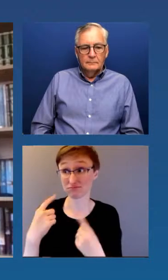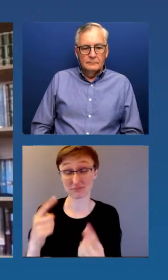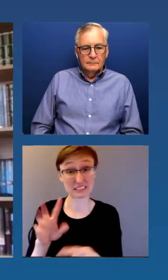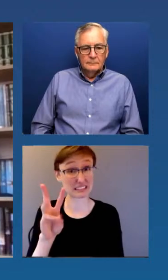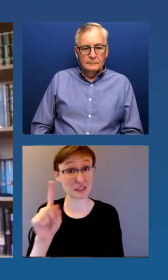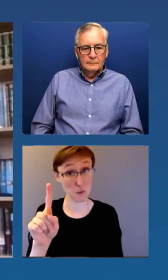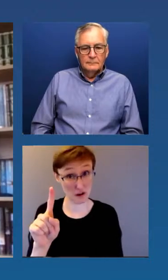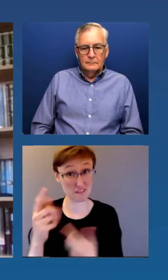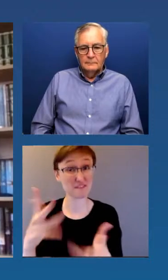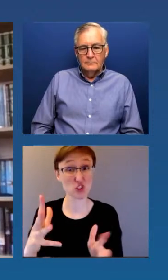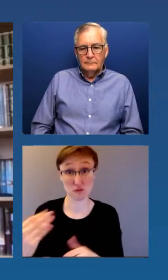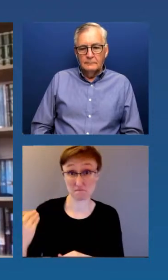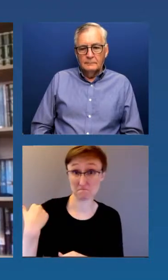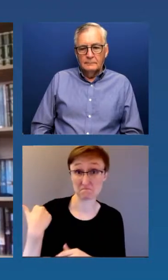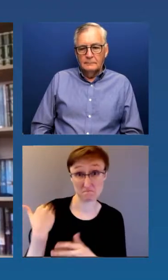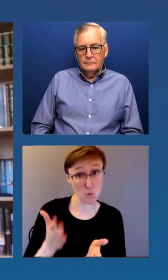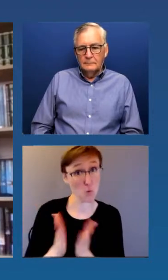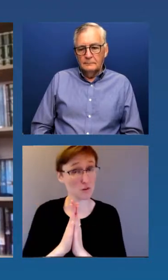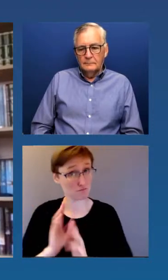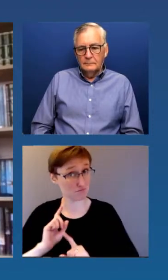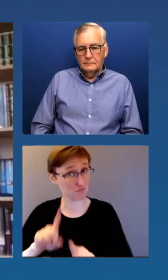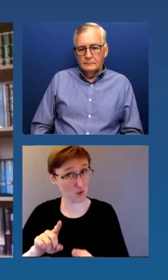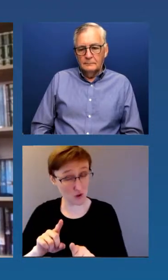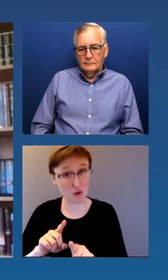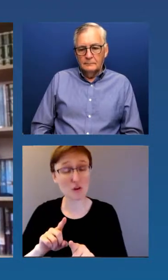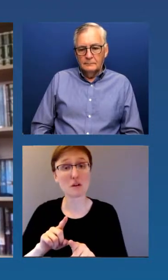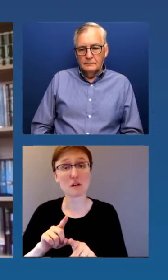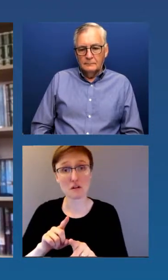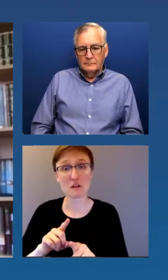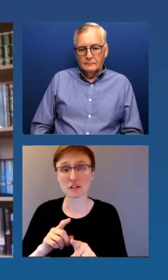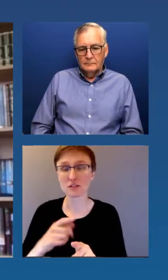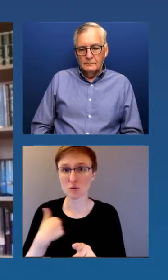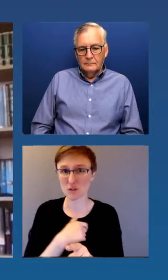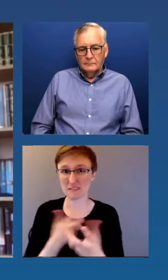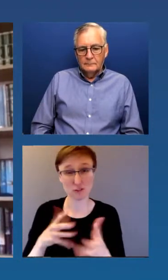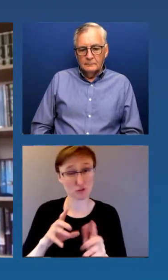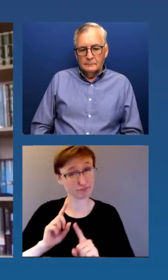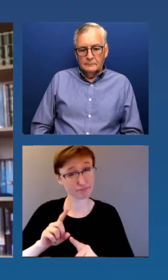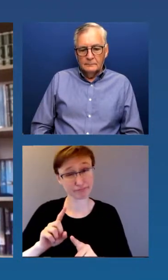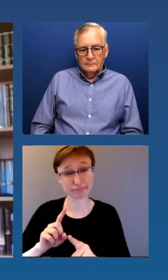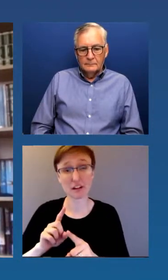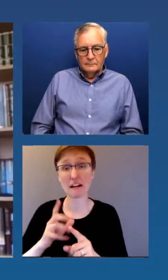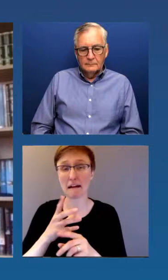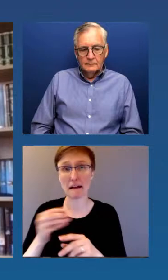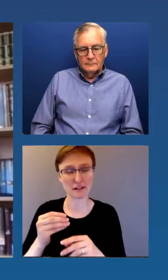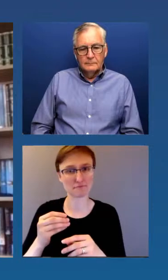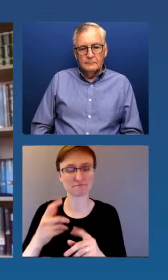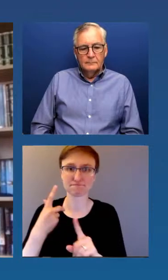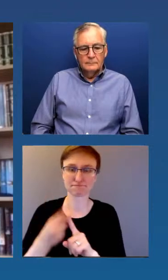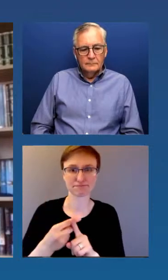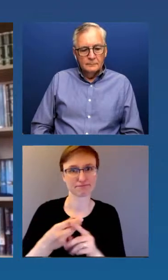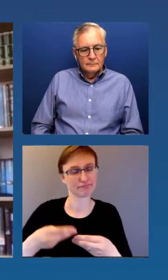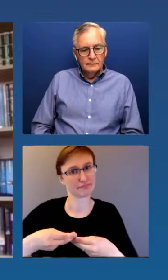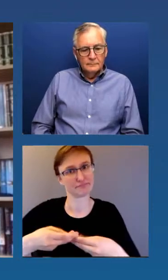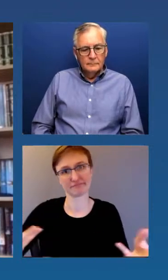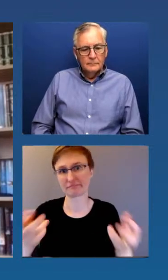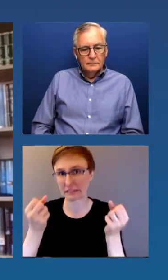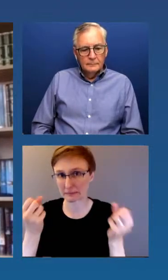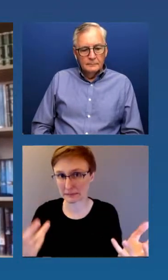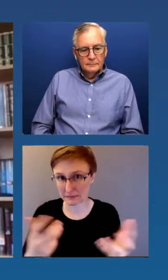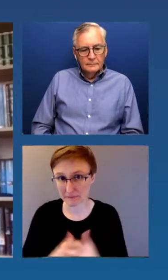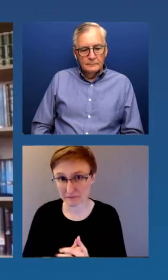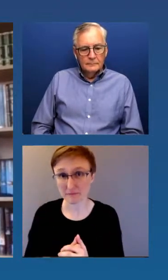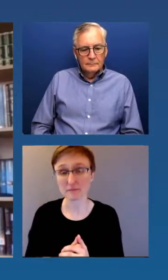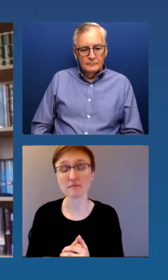completed, and 768 doses have been administered. We also have the Public Health Neighborhood Vaccination Hubs,